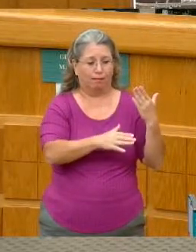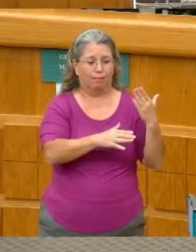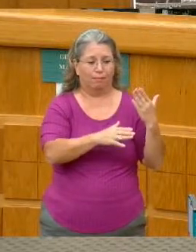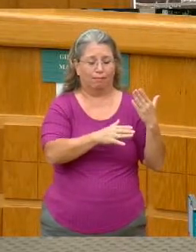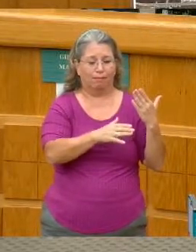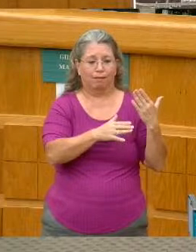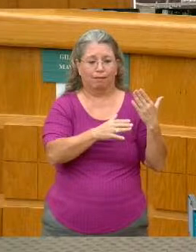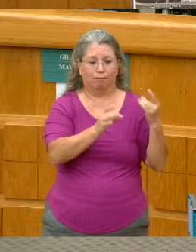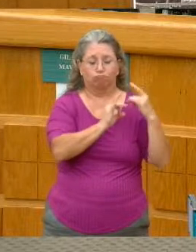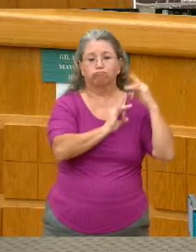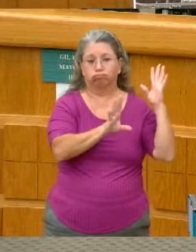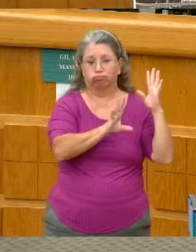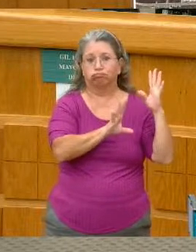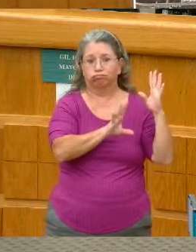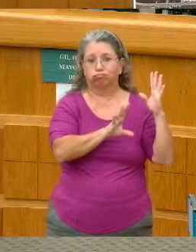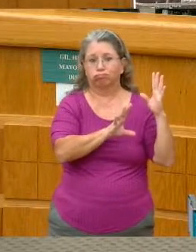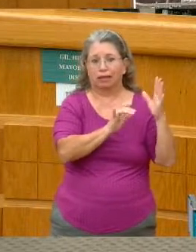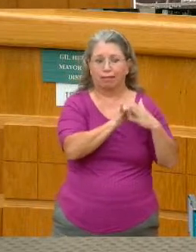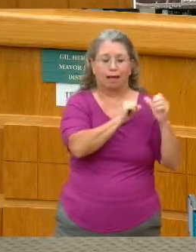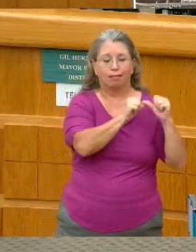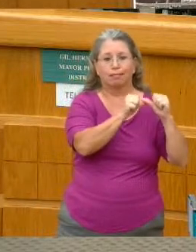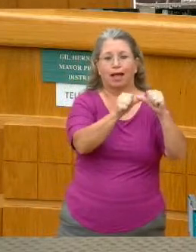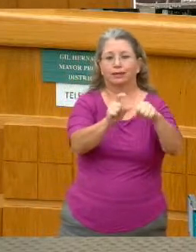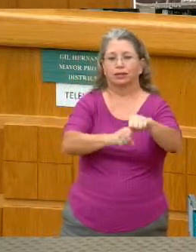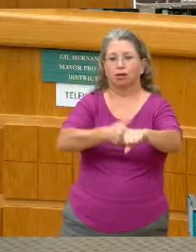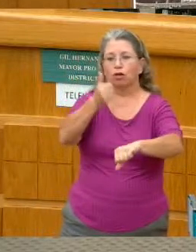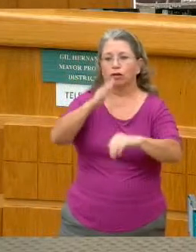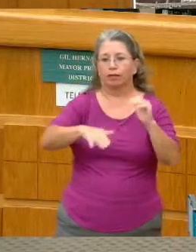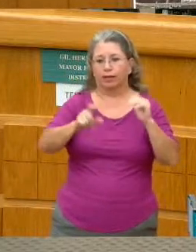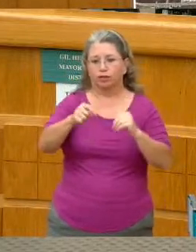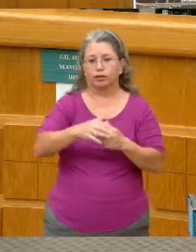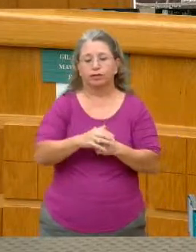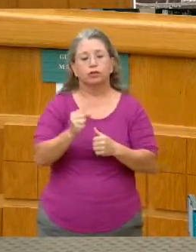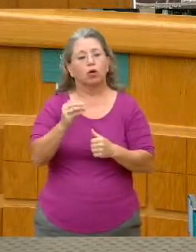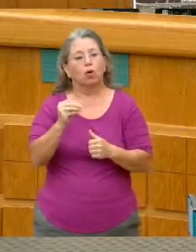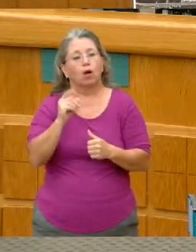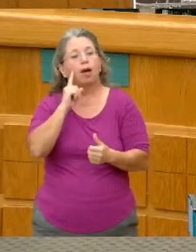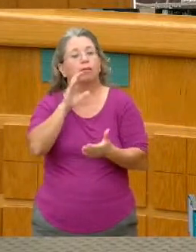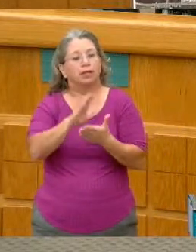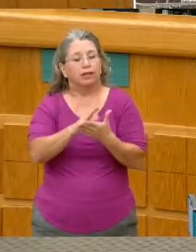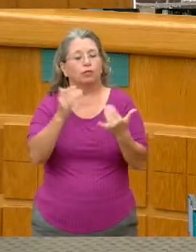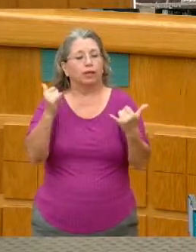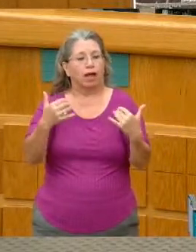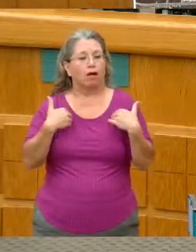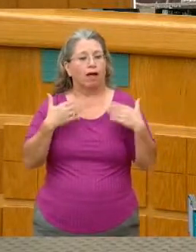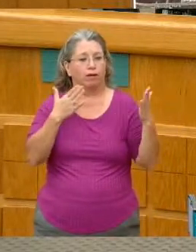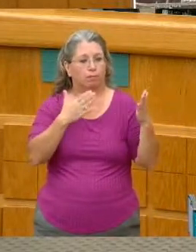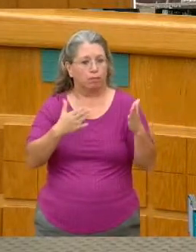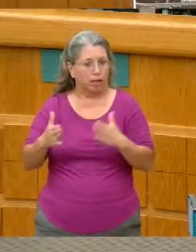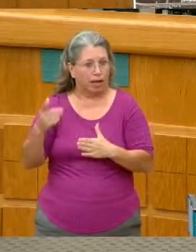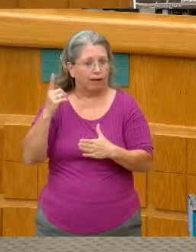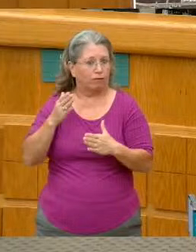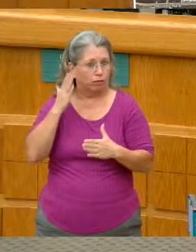believe that we now have a plan coming into the future. There